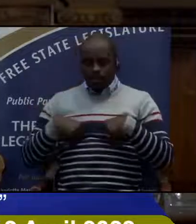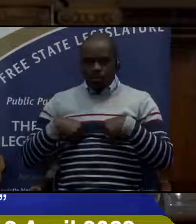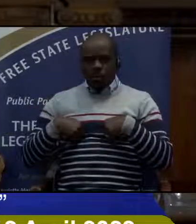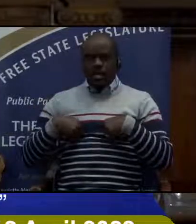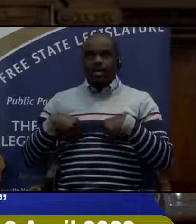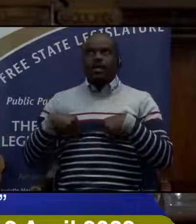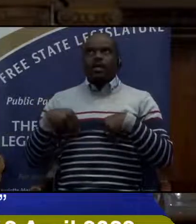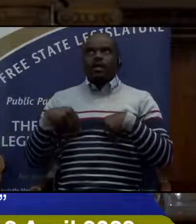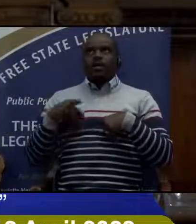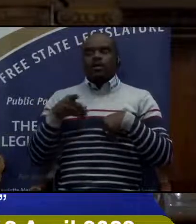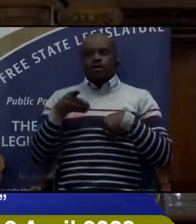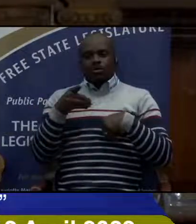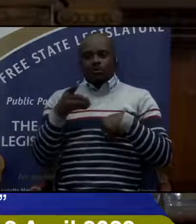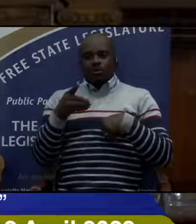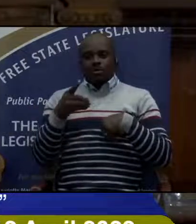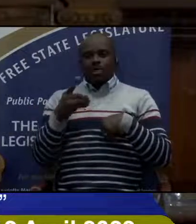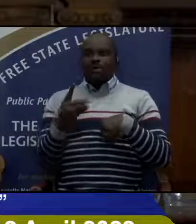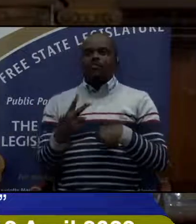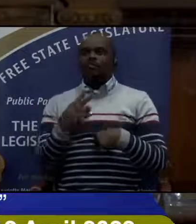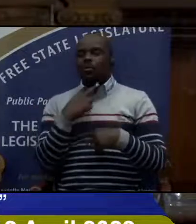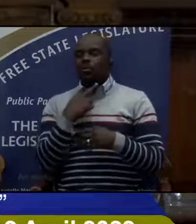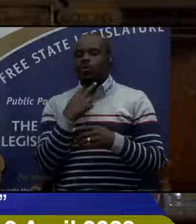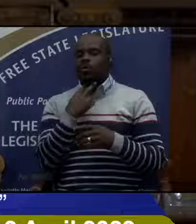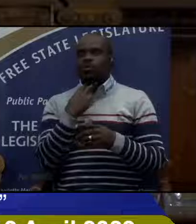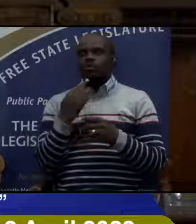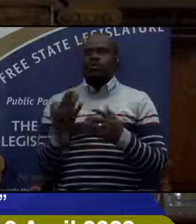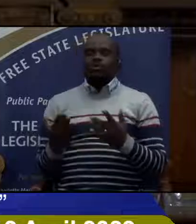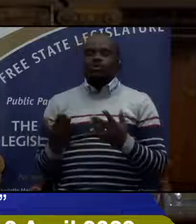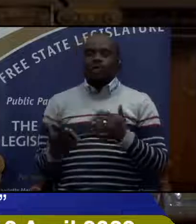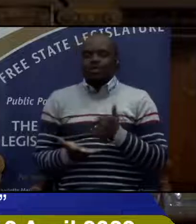and passing that problem to another.